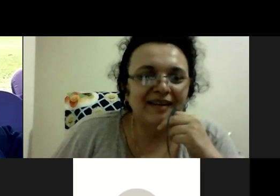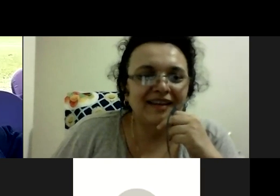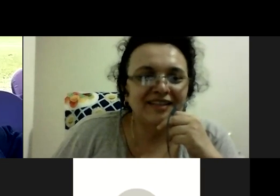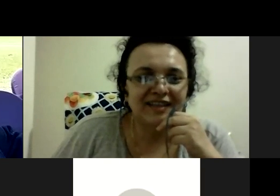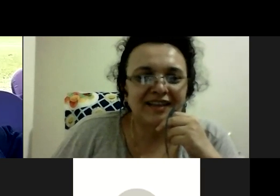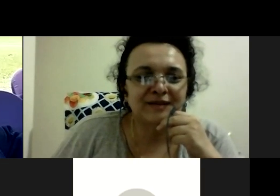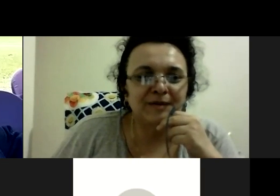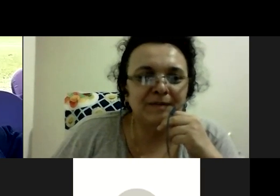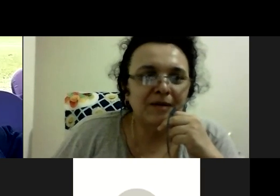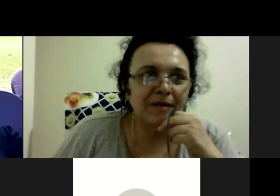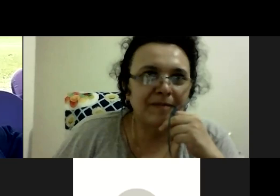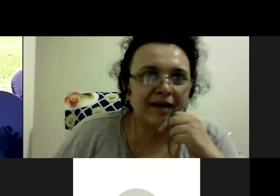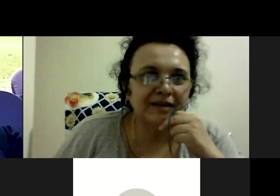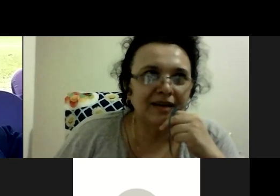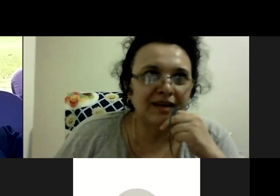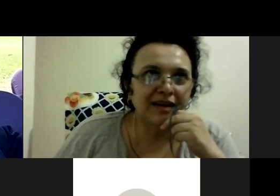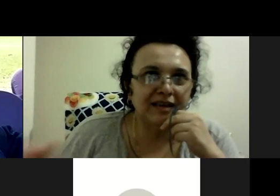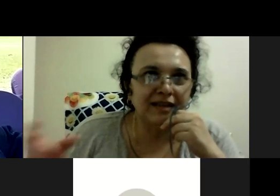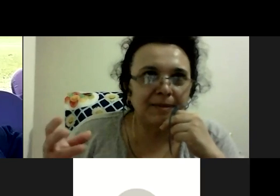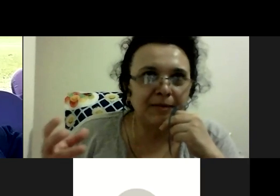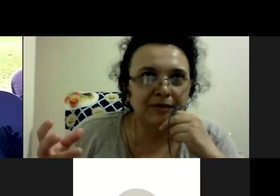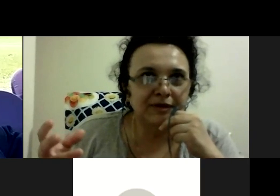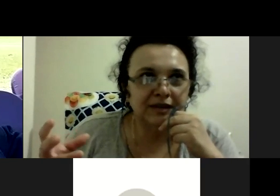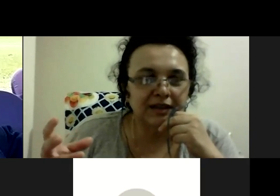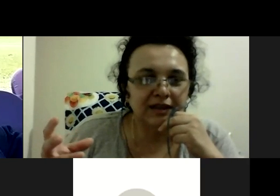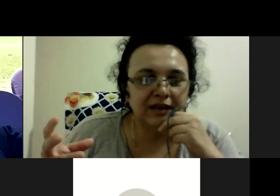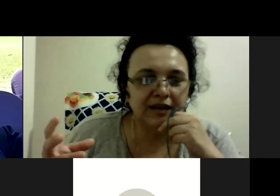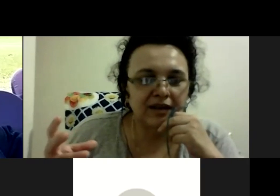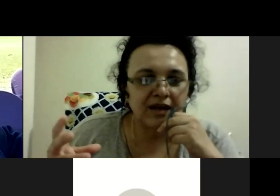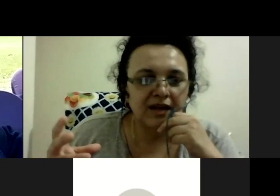it's mainly chicken soup, but they put